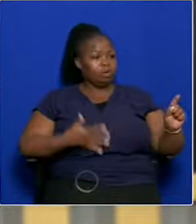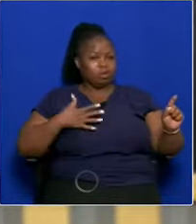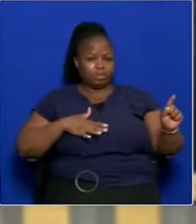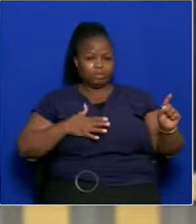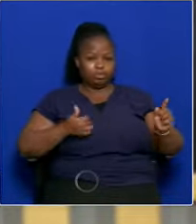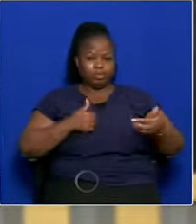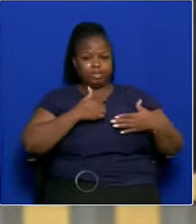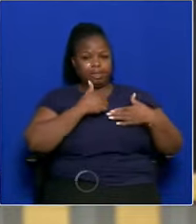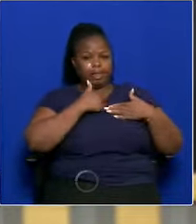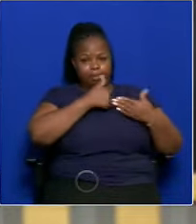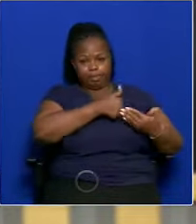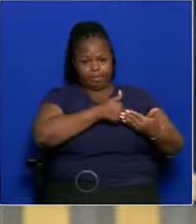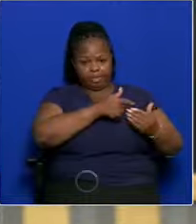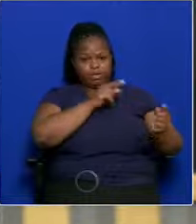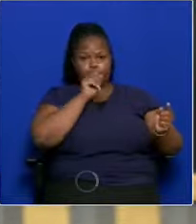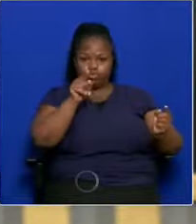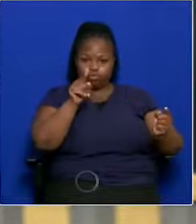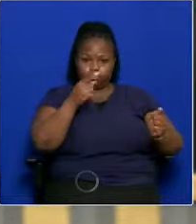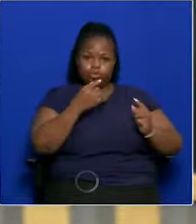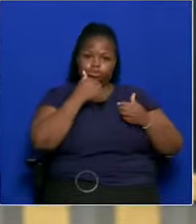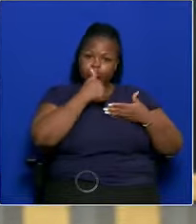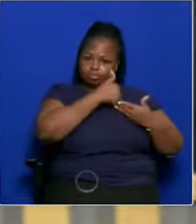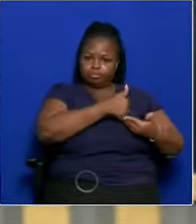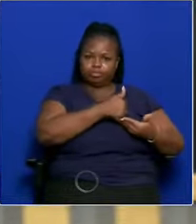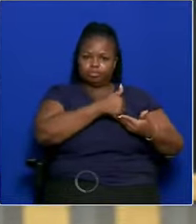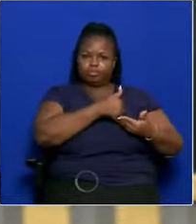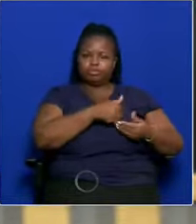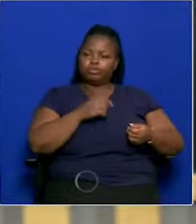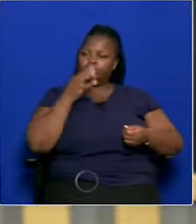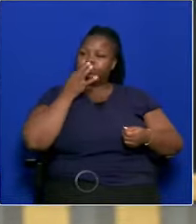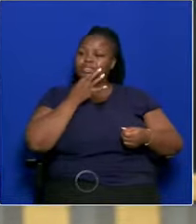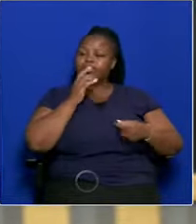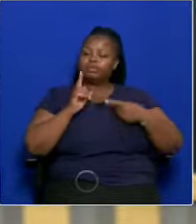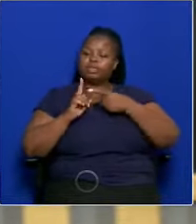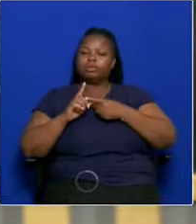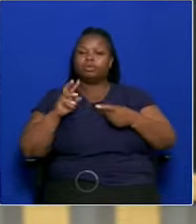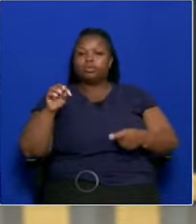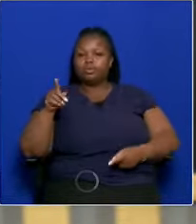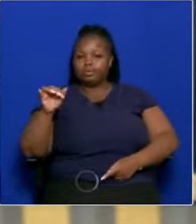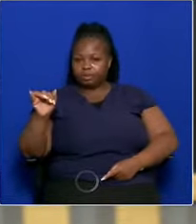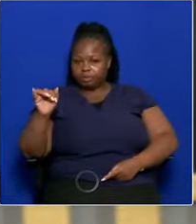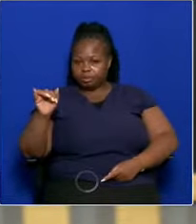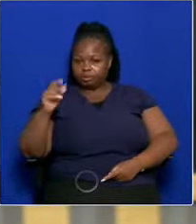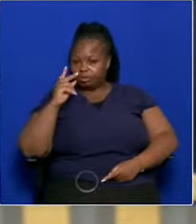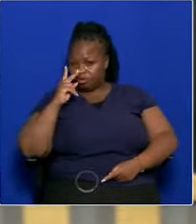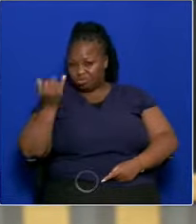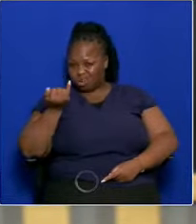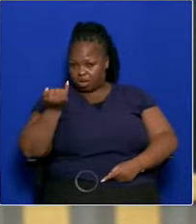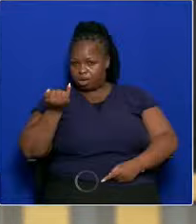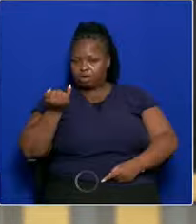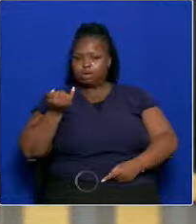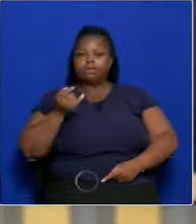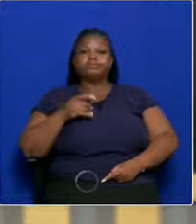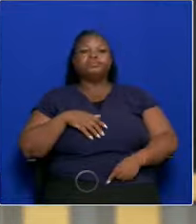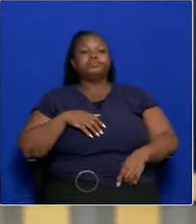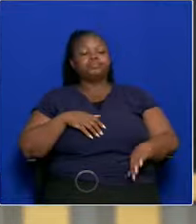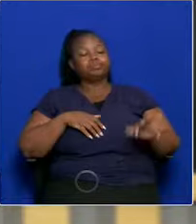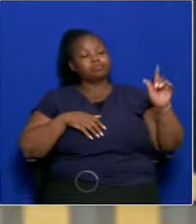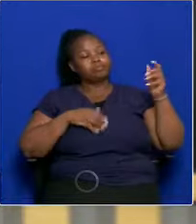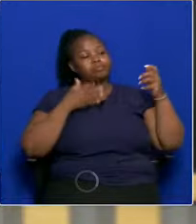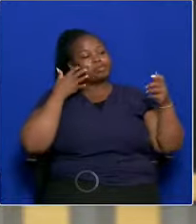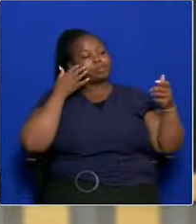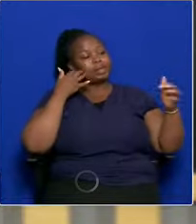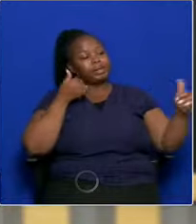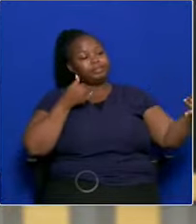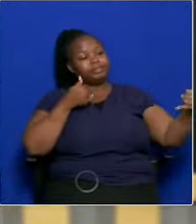to go, that's what it looks like. And I want to suggest that to you, that you get a call from Mr. Matlala the